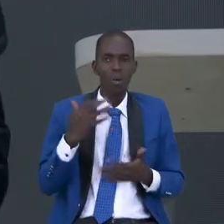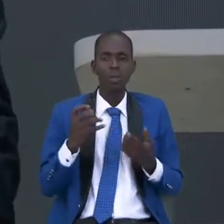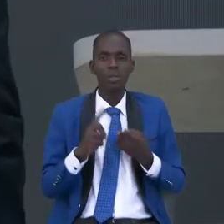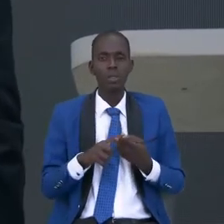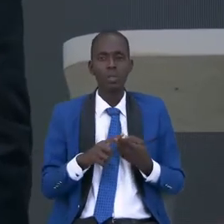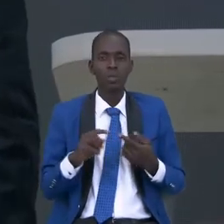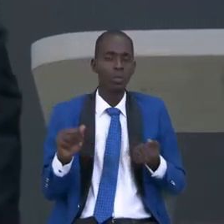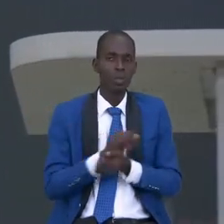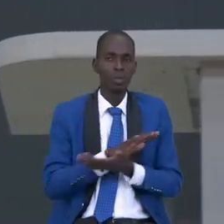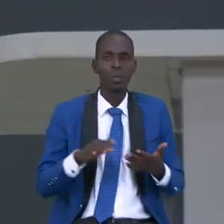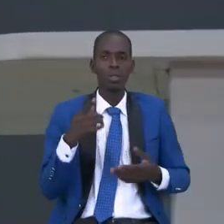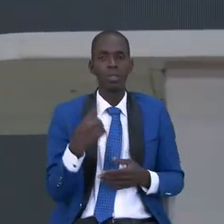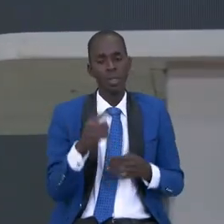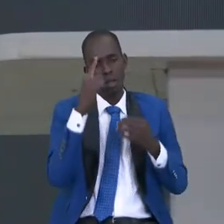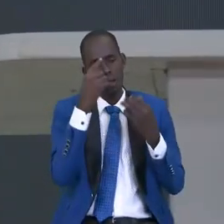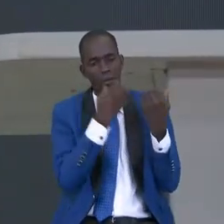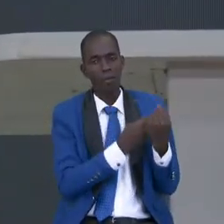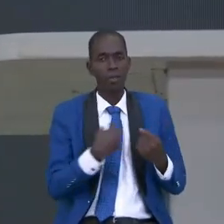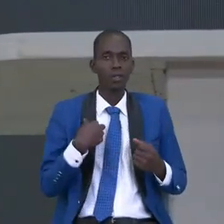destroy the faith we have.